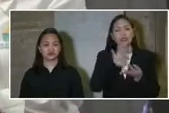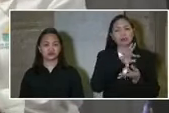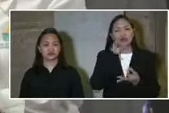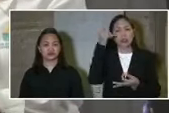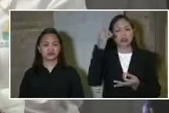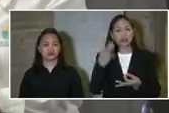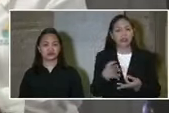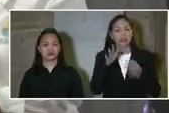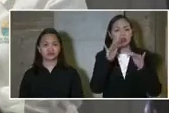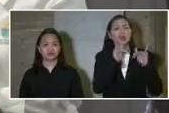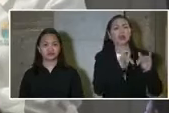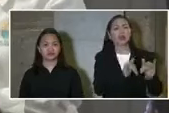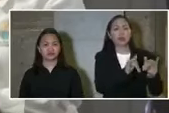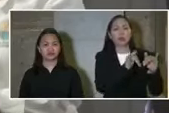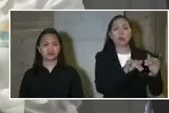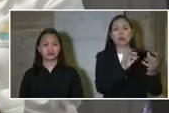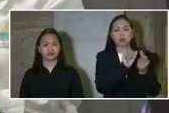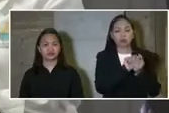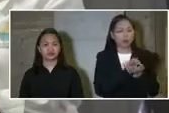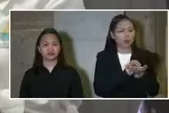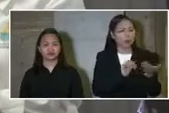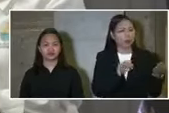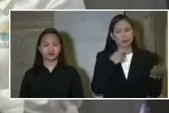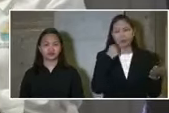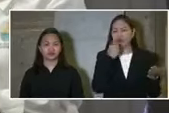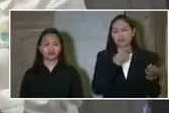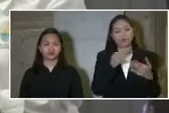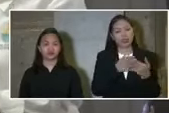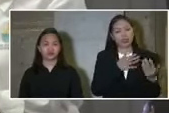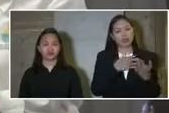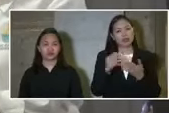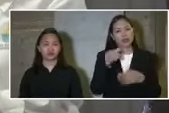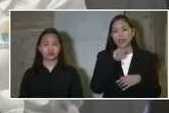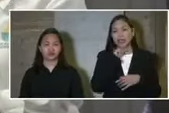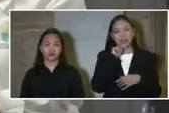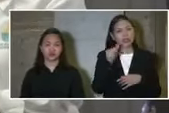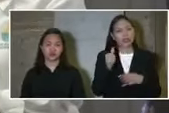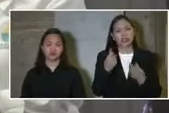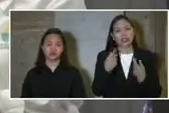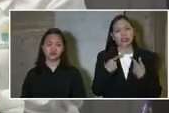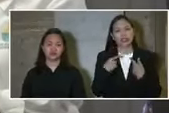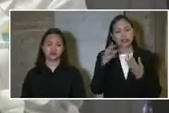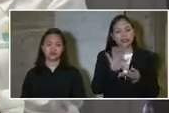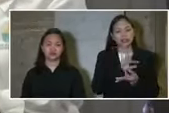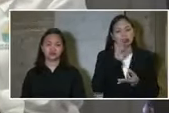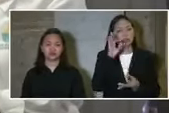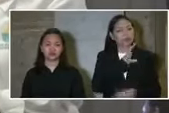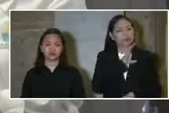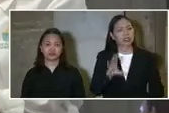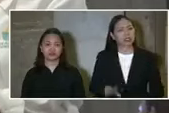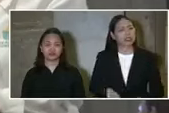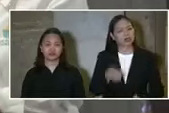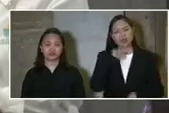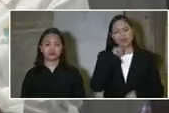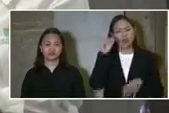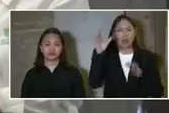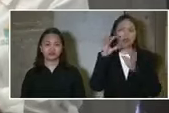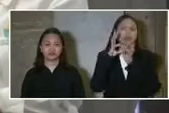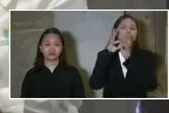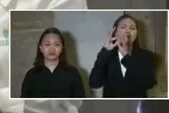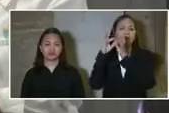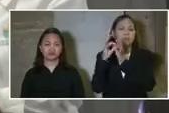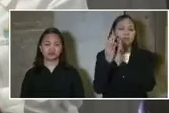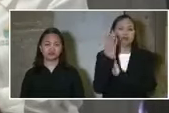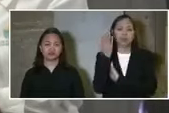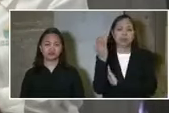you. Whoever does not have the Spirit of Christ does not belong to him. But